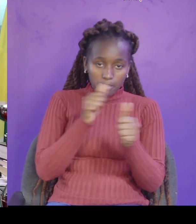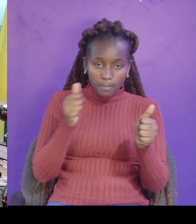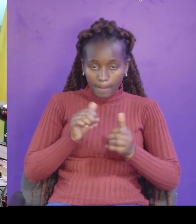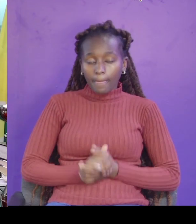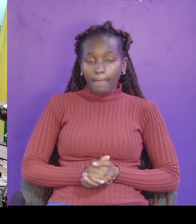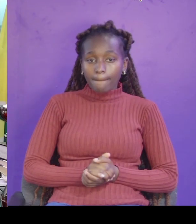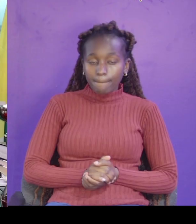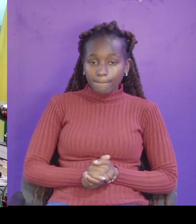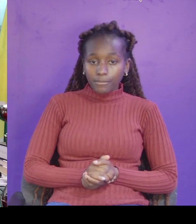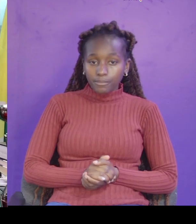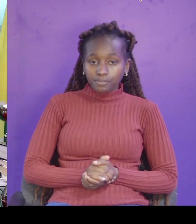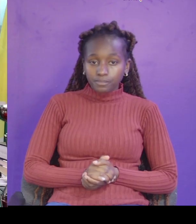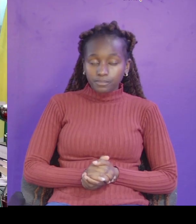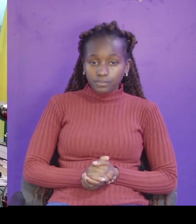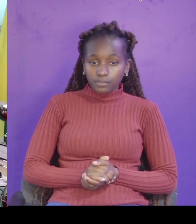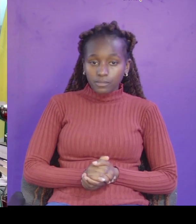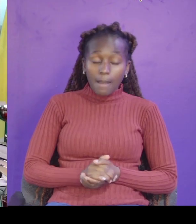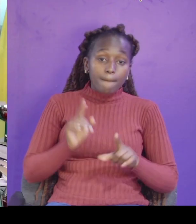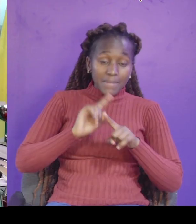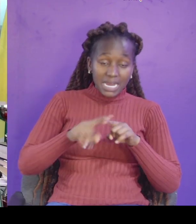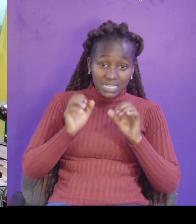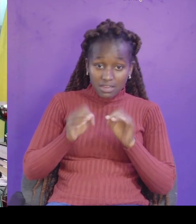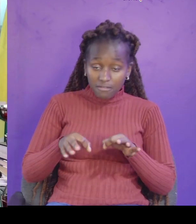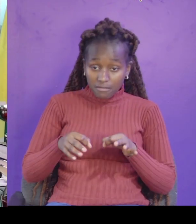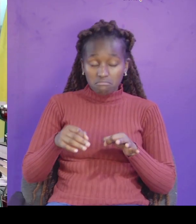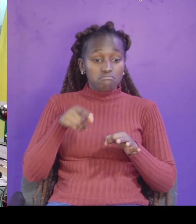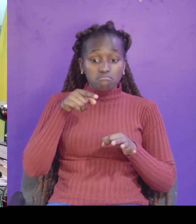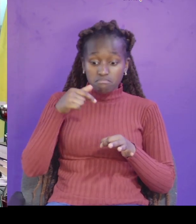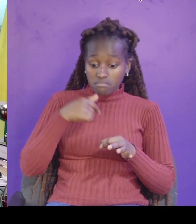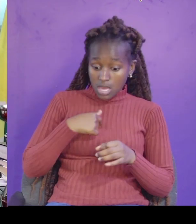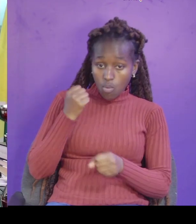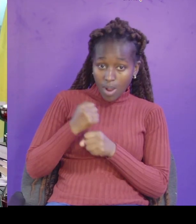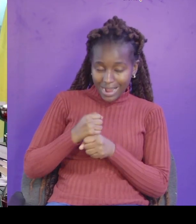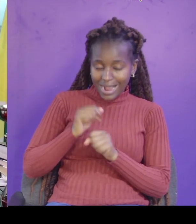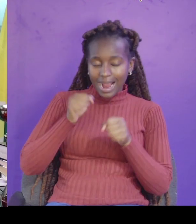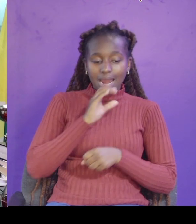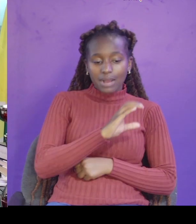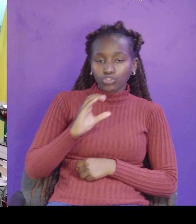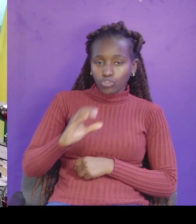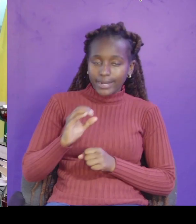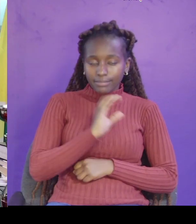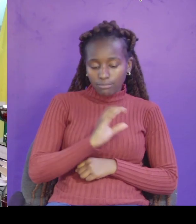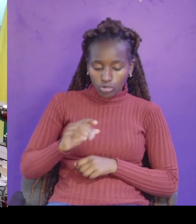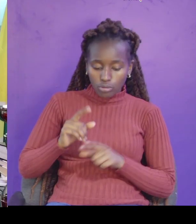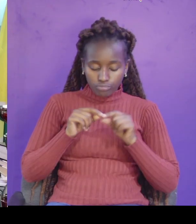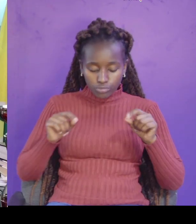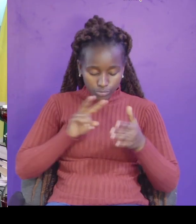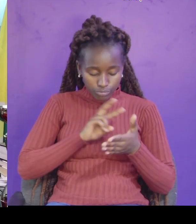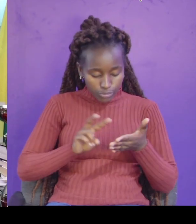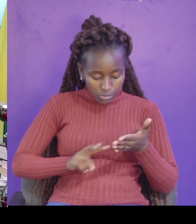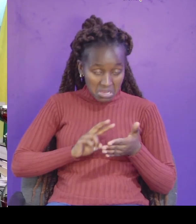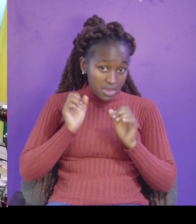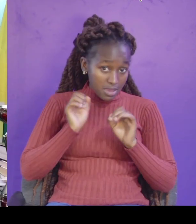normally give a caption of what I'm doing. People are able to read. Those who are really able to read,